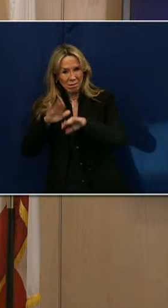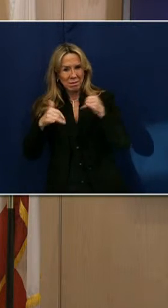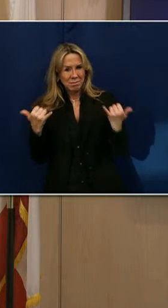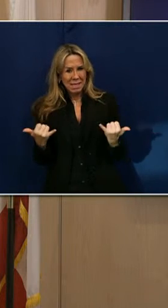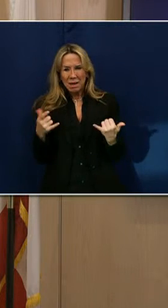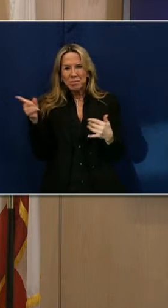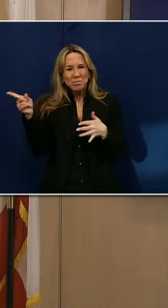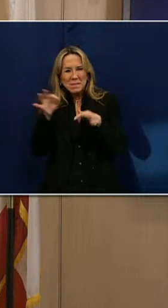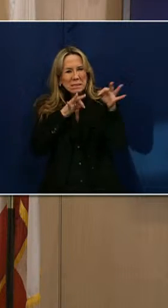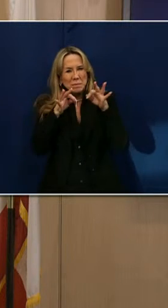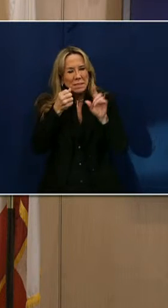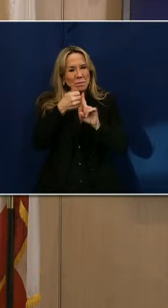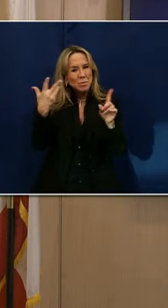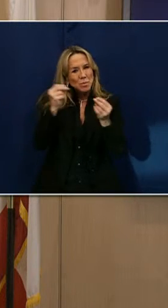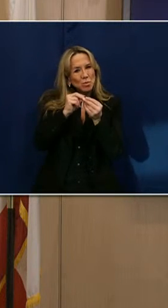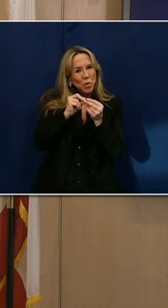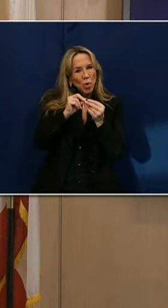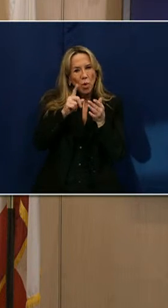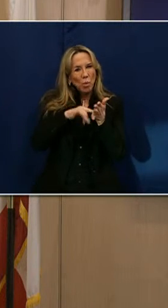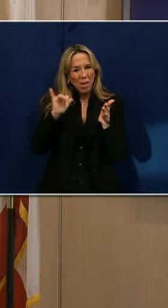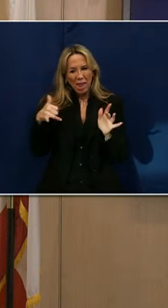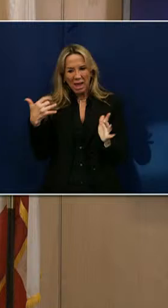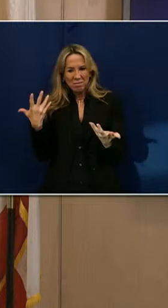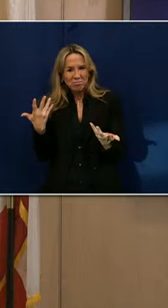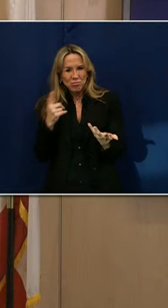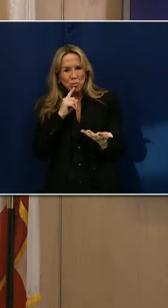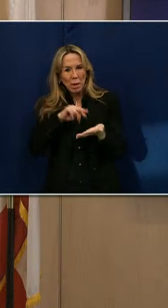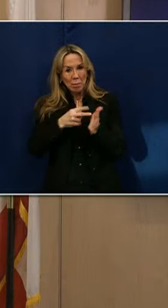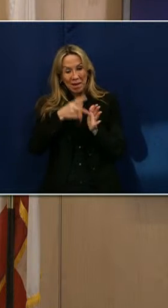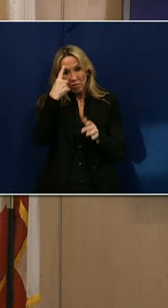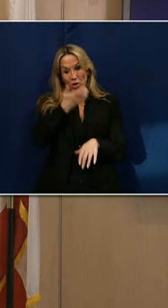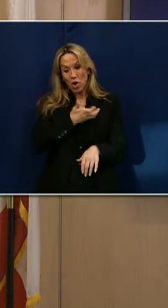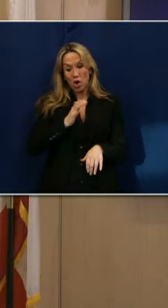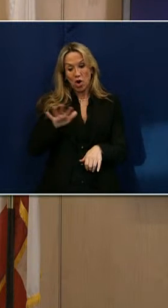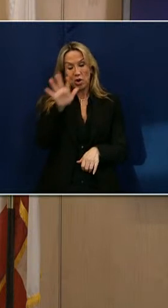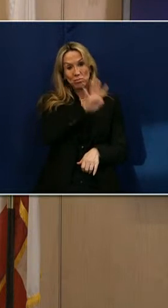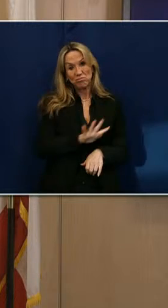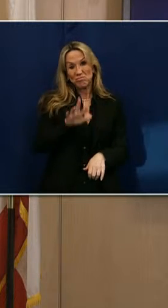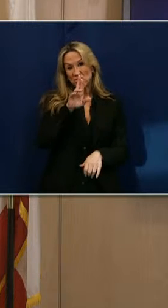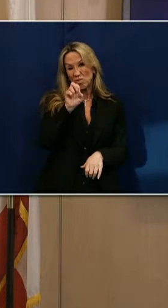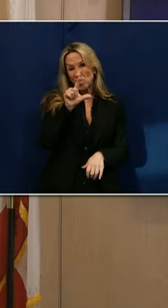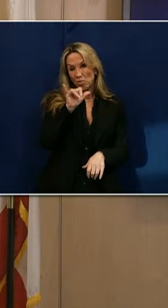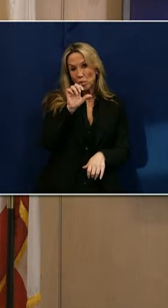Okay. We'll have Dr. Wooten go ahead and start the response to those questions.